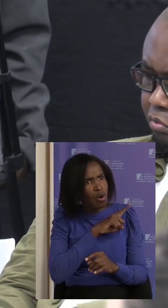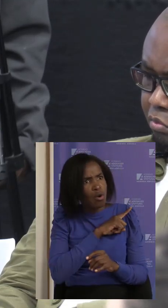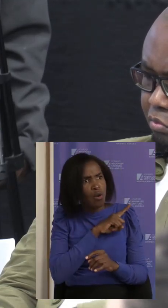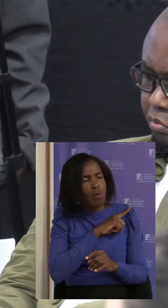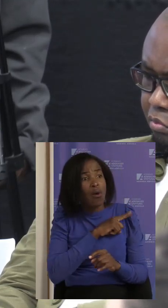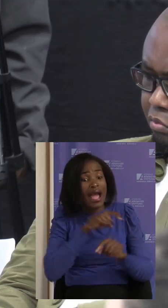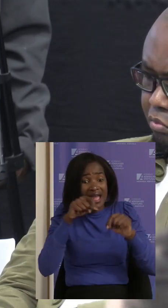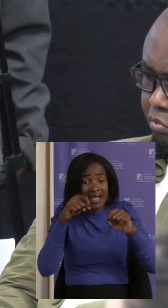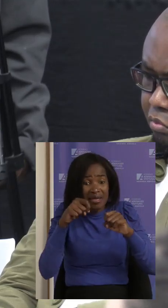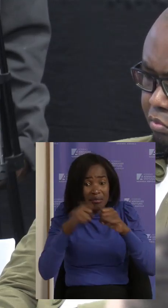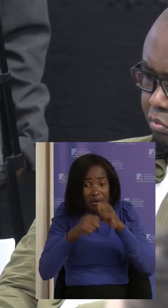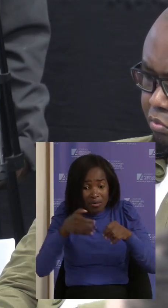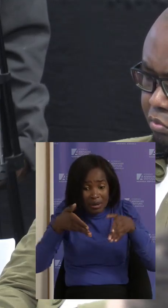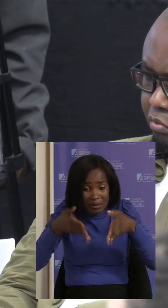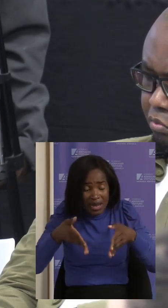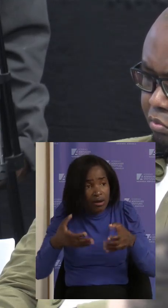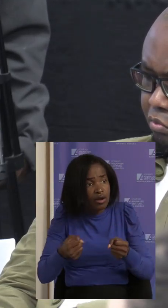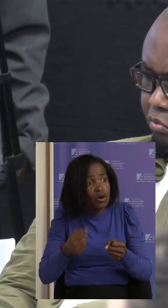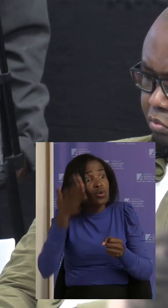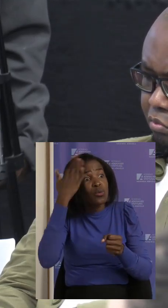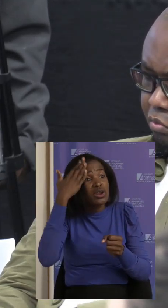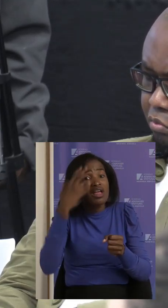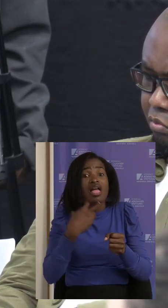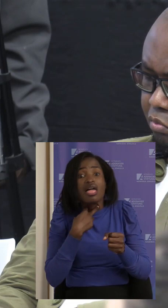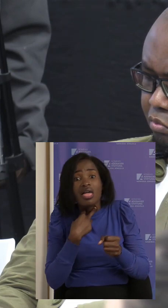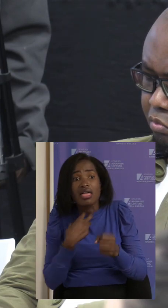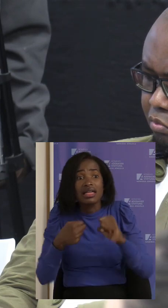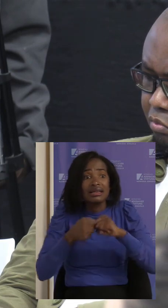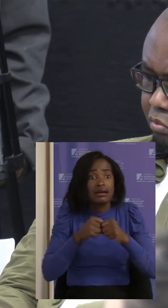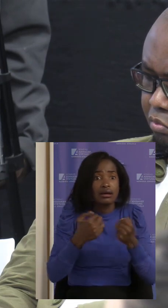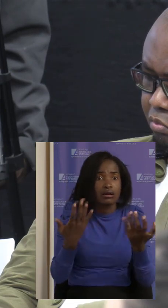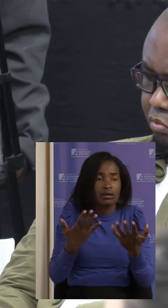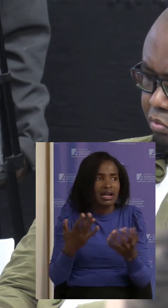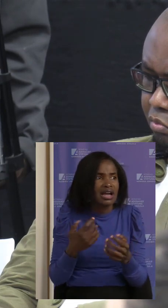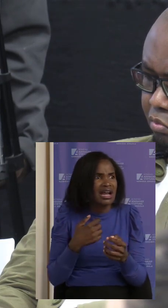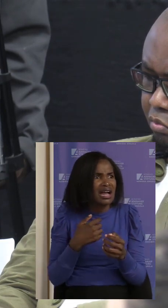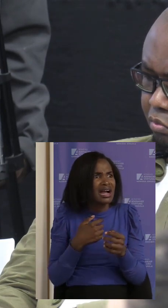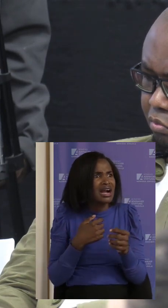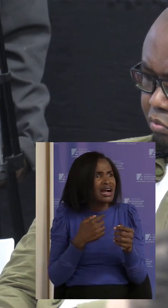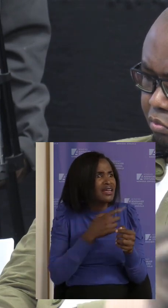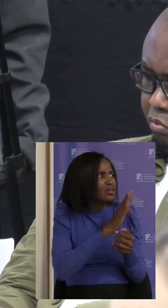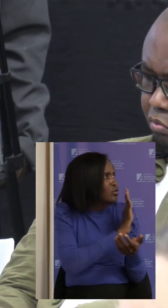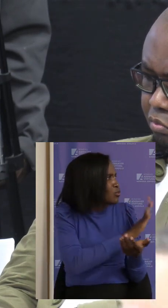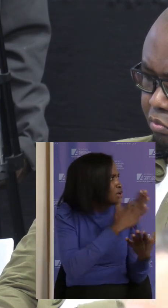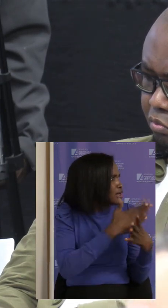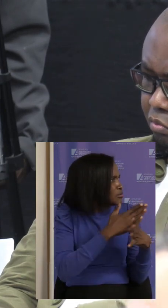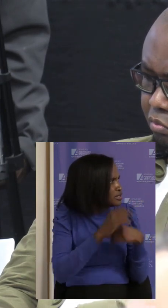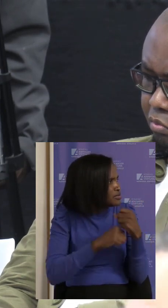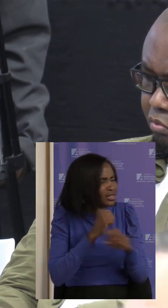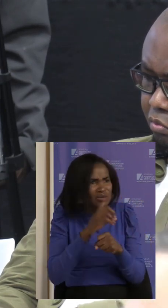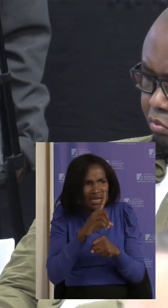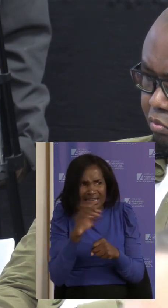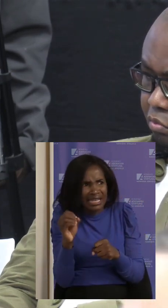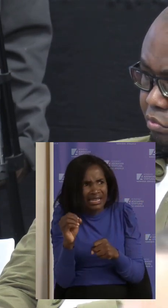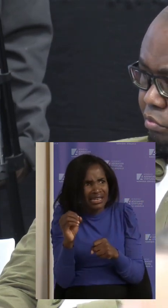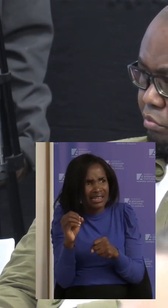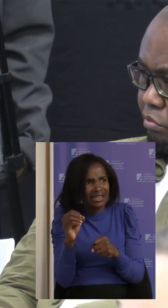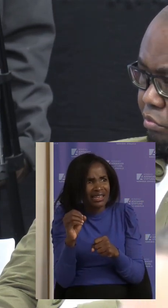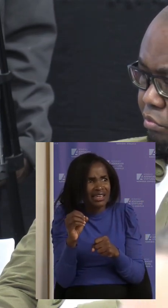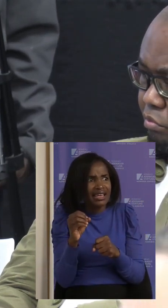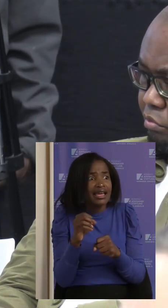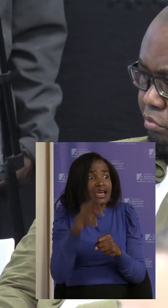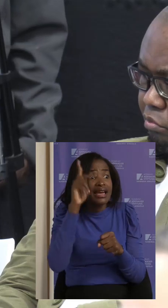are right now? We know the bottlenecks. I think you have been in the ministry for almost over 10 years, but we still